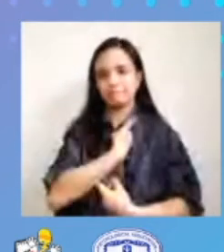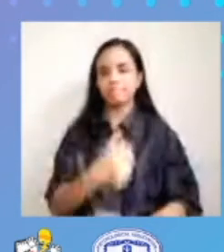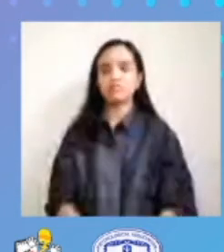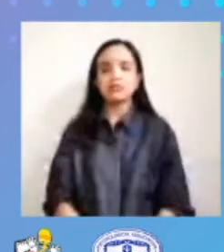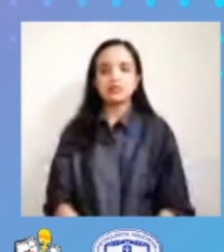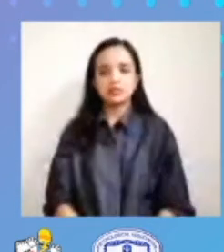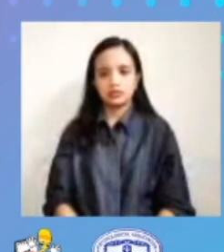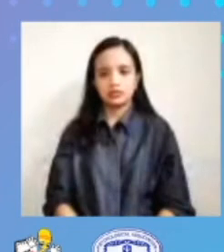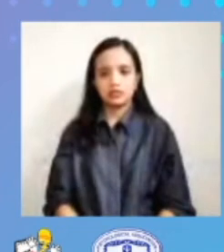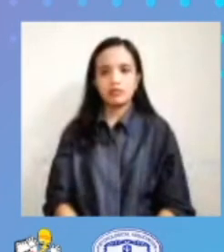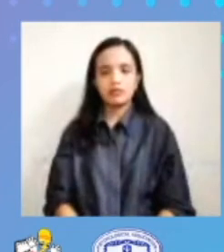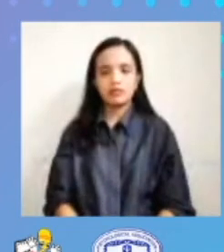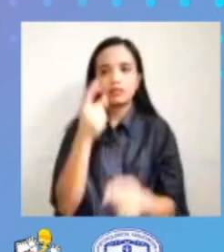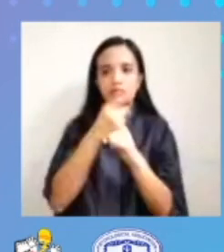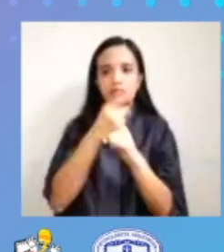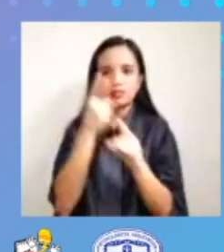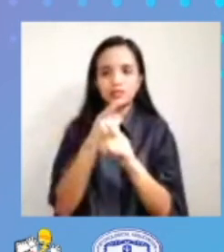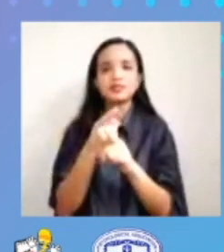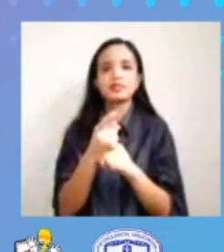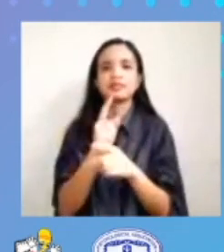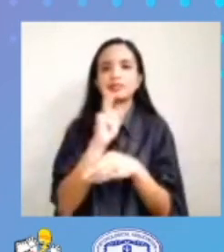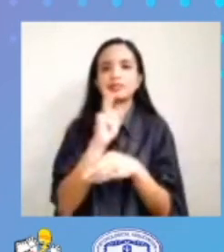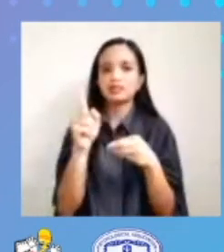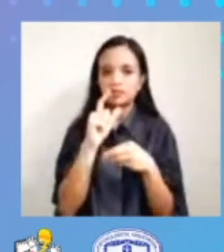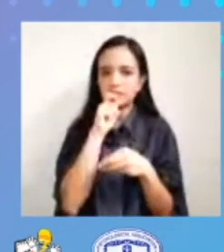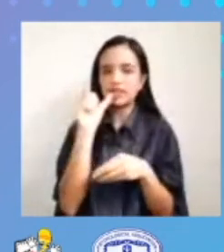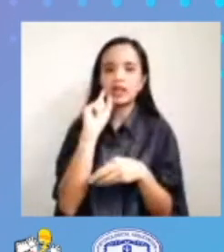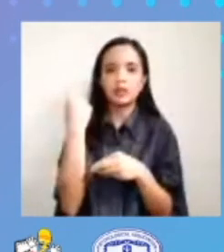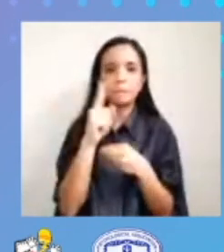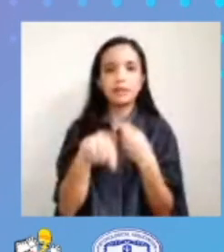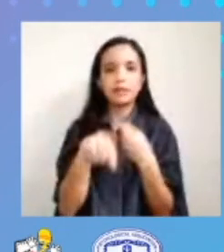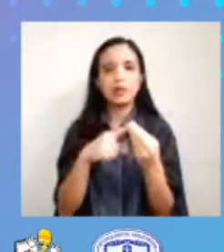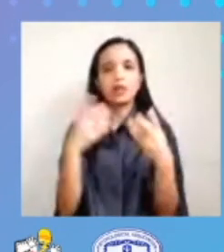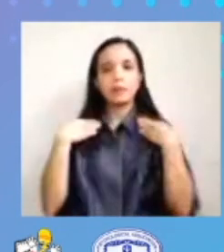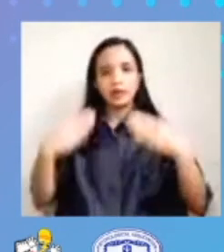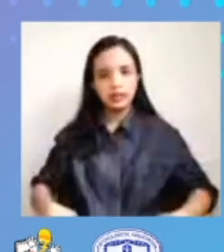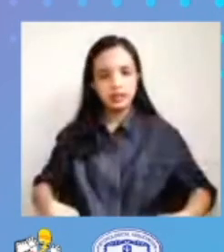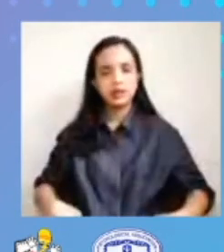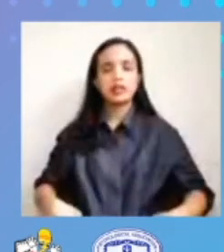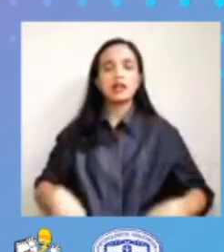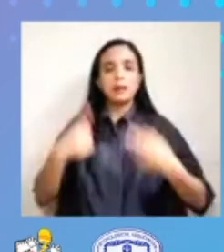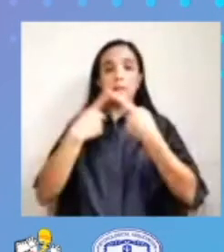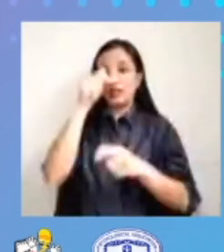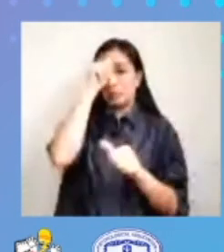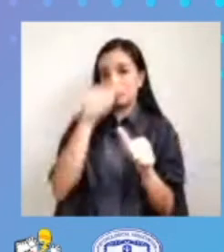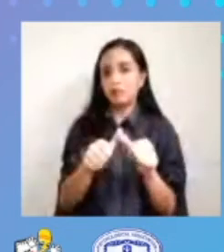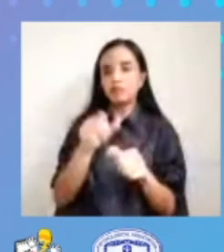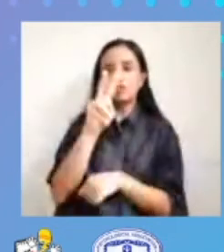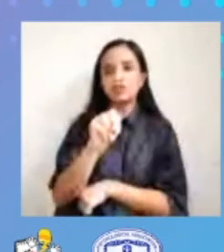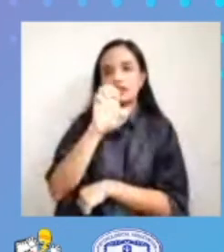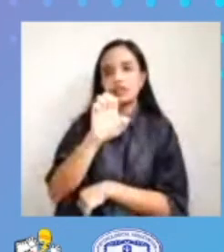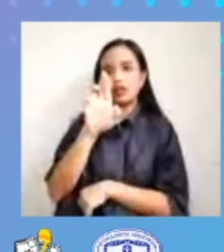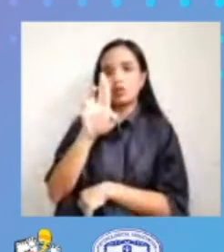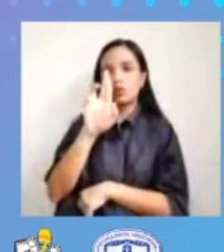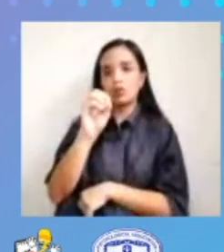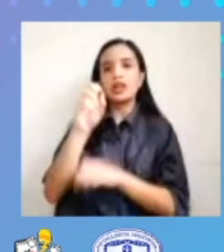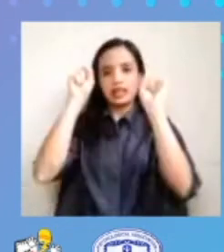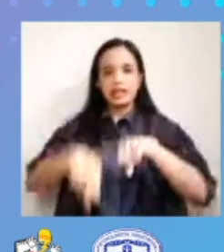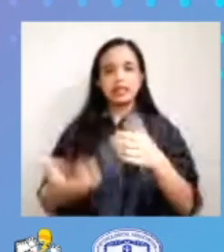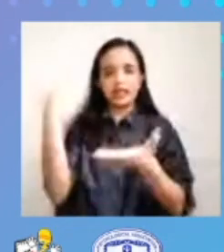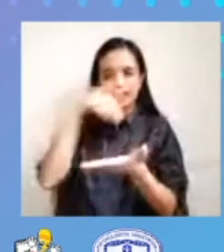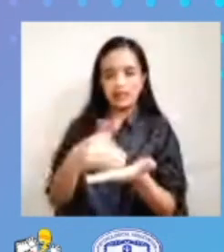what they said. Kasi ako po, I actually was diagnosed with clinical depression ever since I was 8 years old. And I guess this is coming